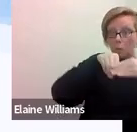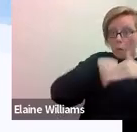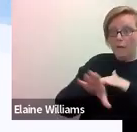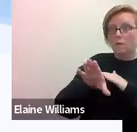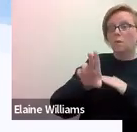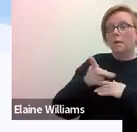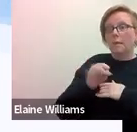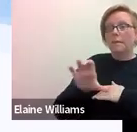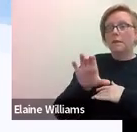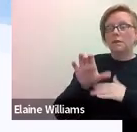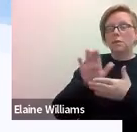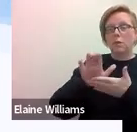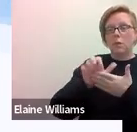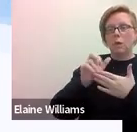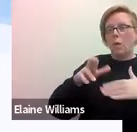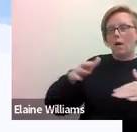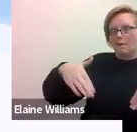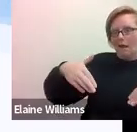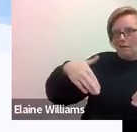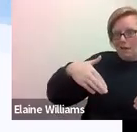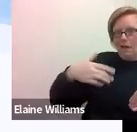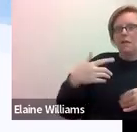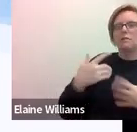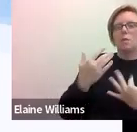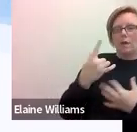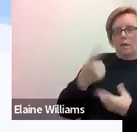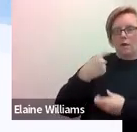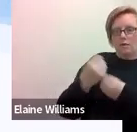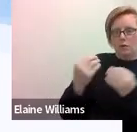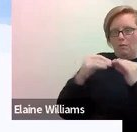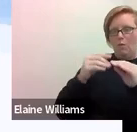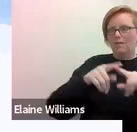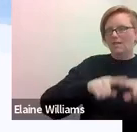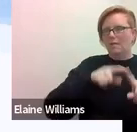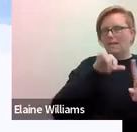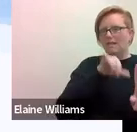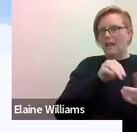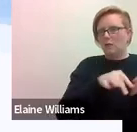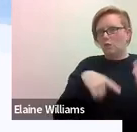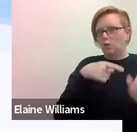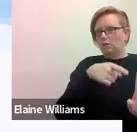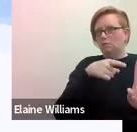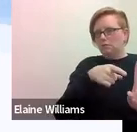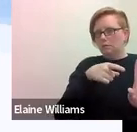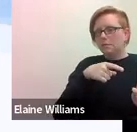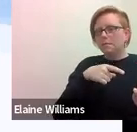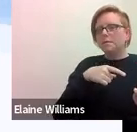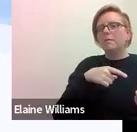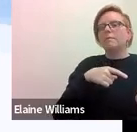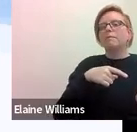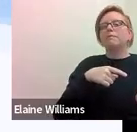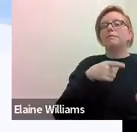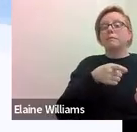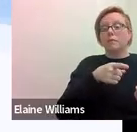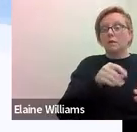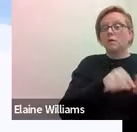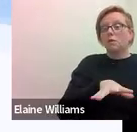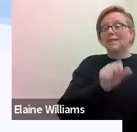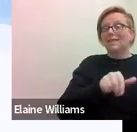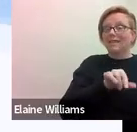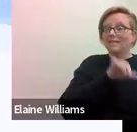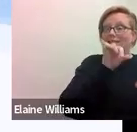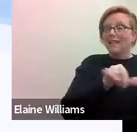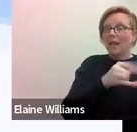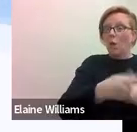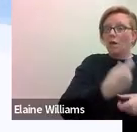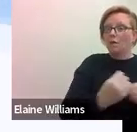what best meets the individual needs of the child. And then there's an option for the child to remain in preschool for an additional